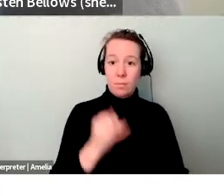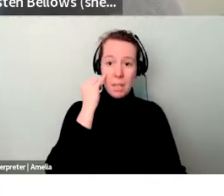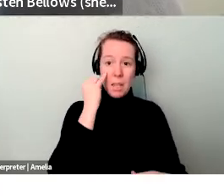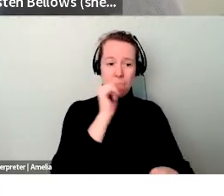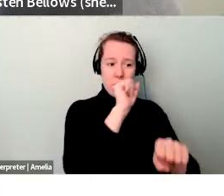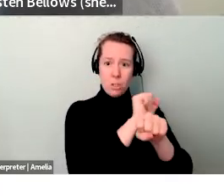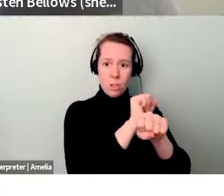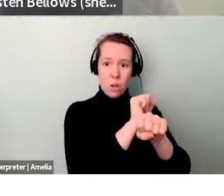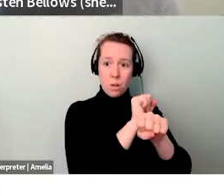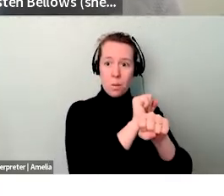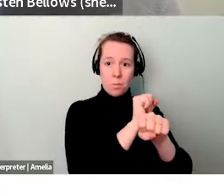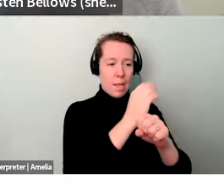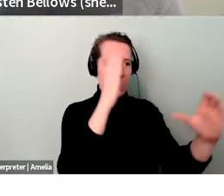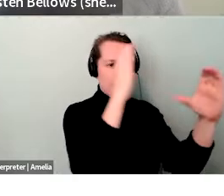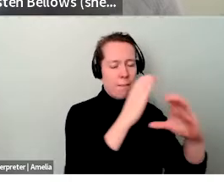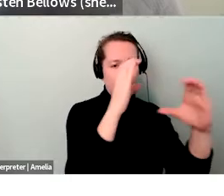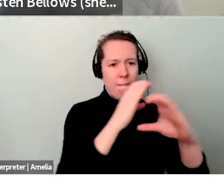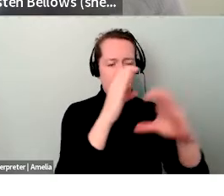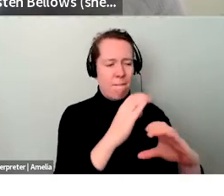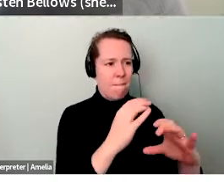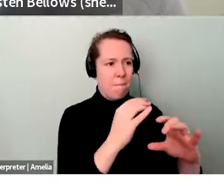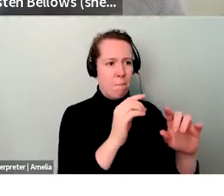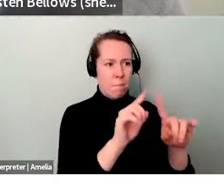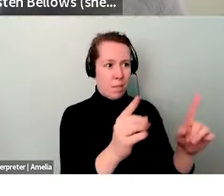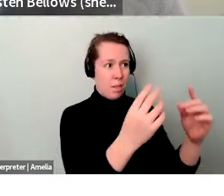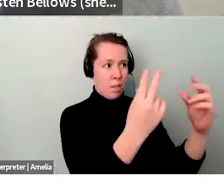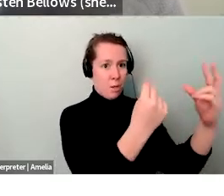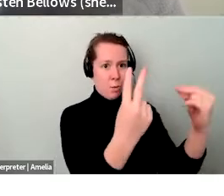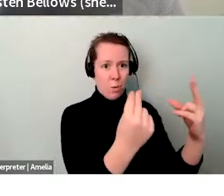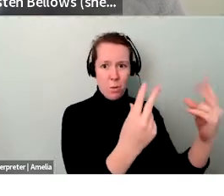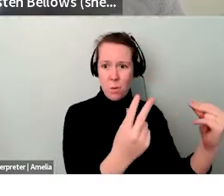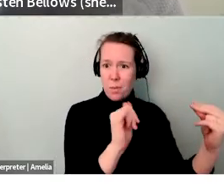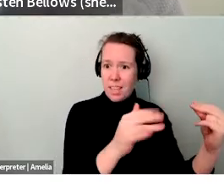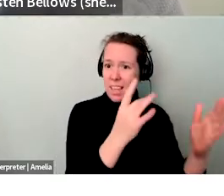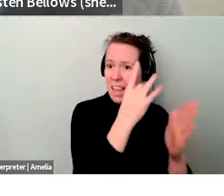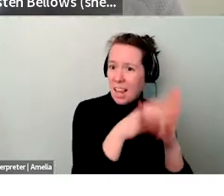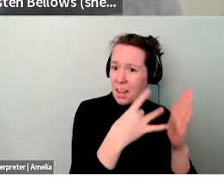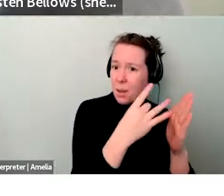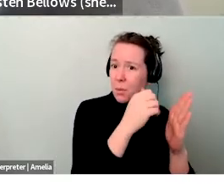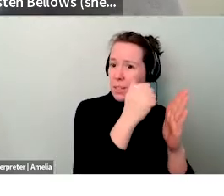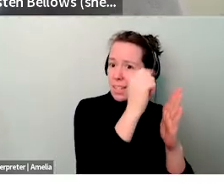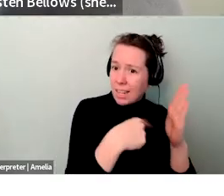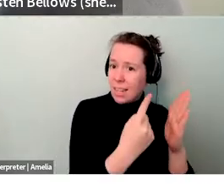10 hours my day not personal? Yes. I hear you, Wesley. Yes.